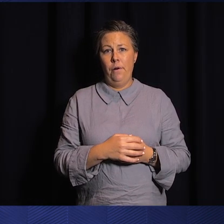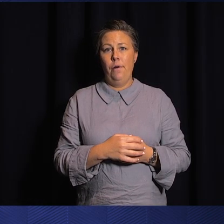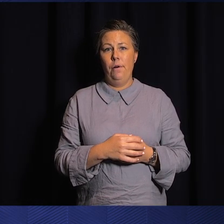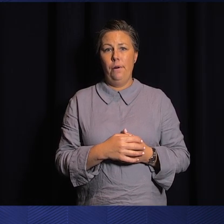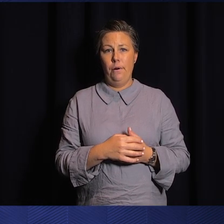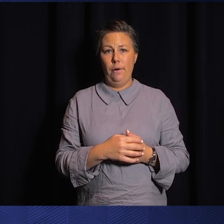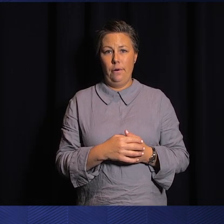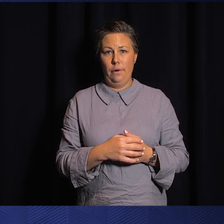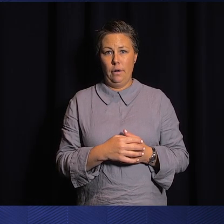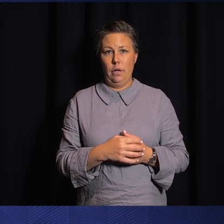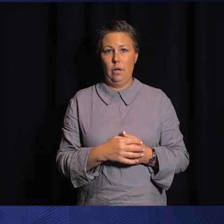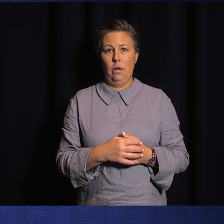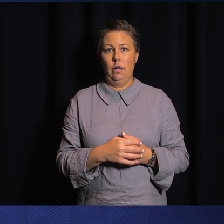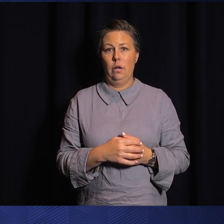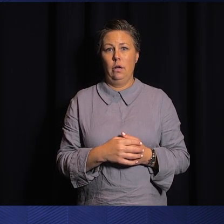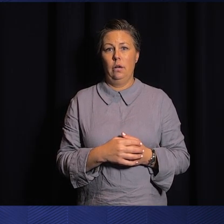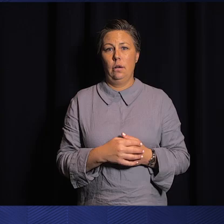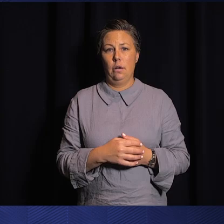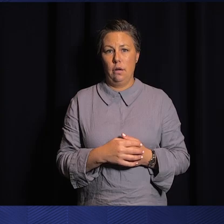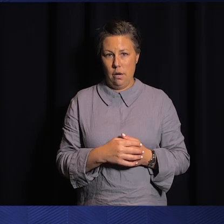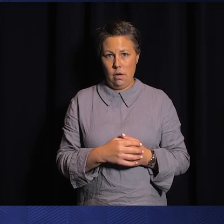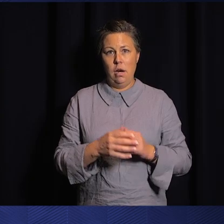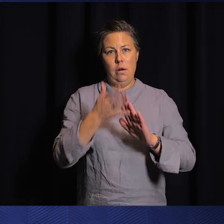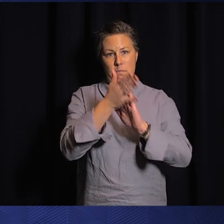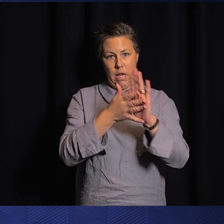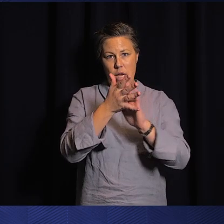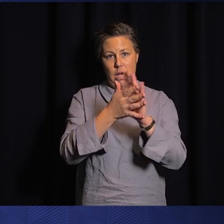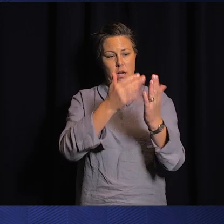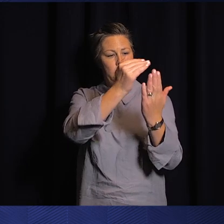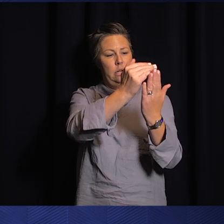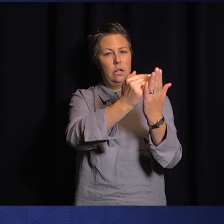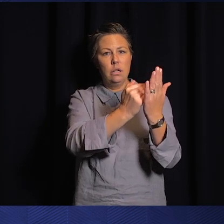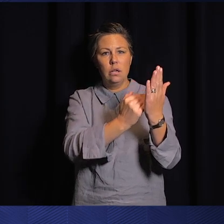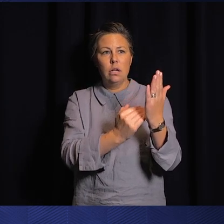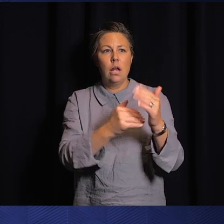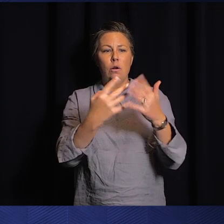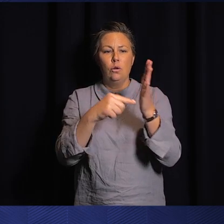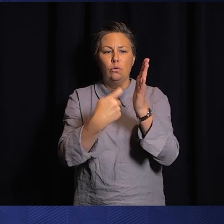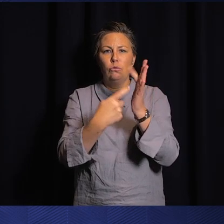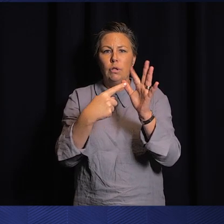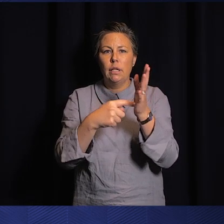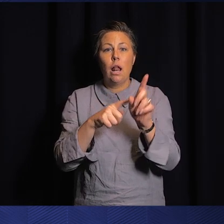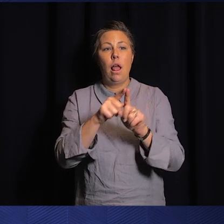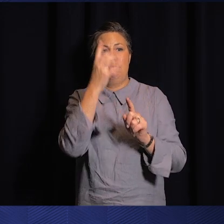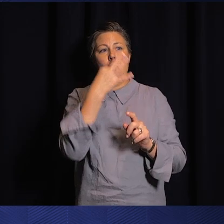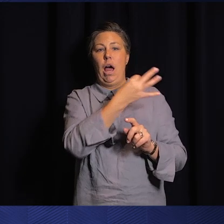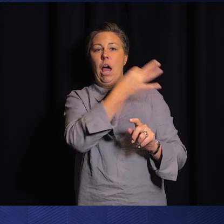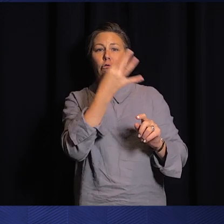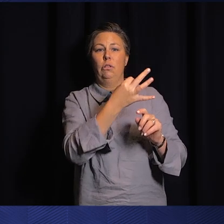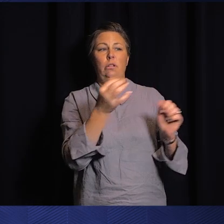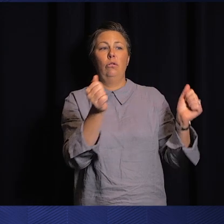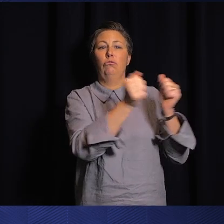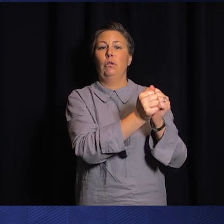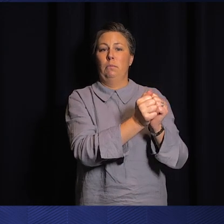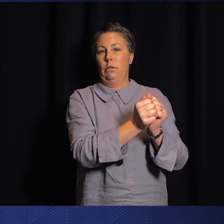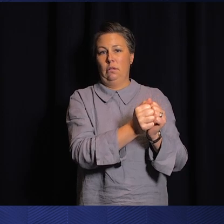least, protective and due diligence standards under the treaties, including the Paris Agreement. So I stop